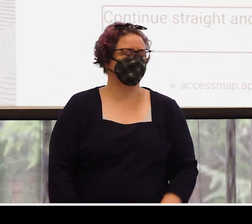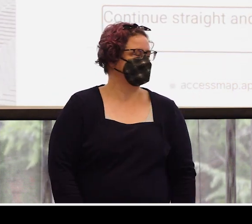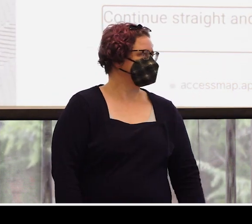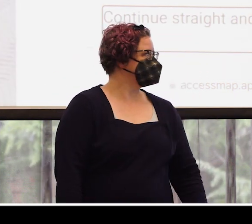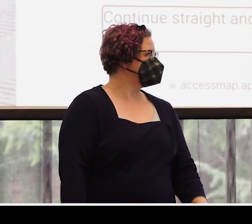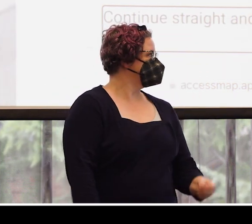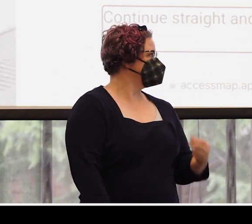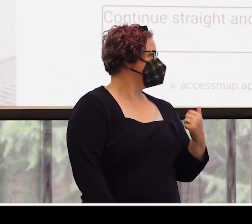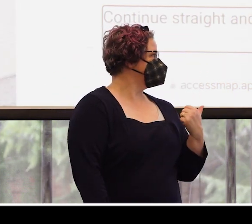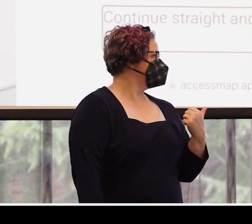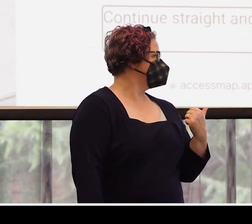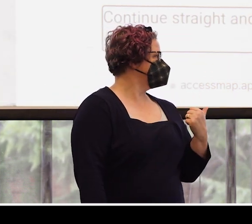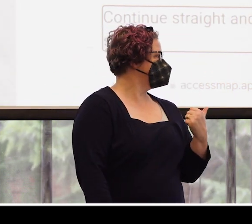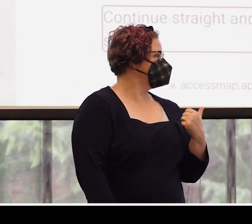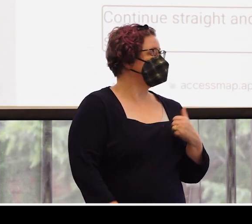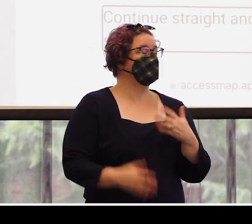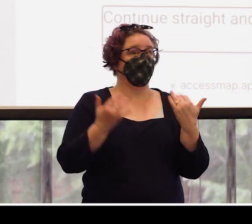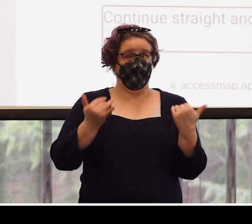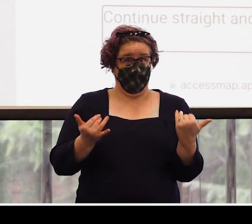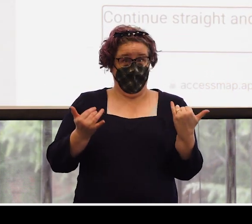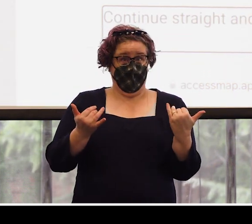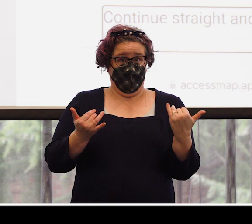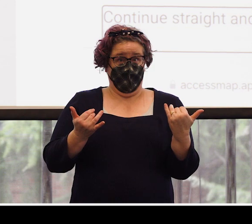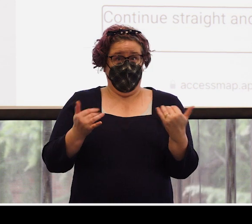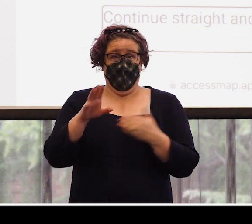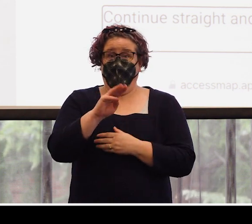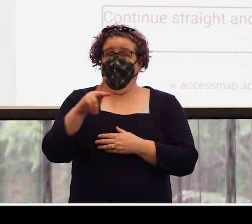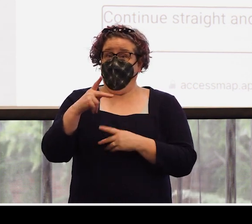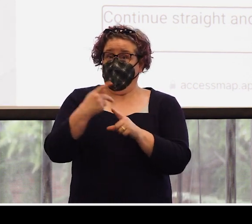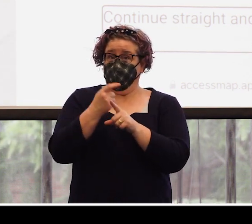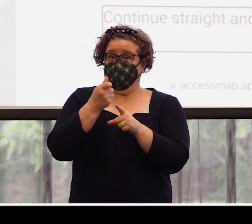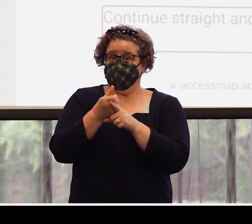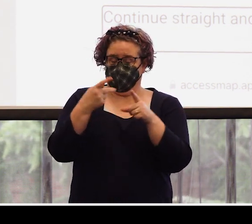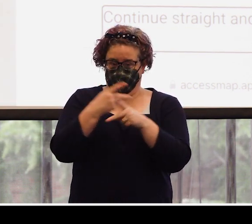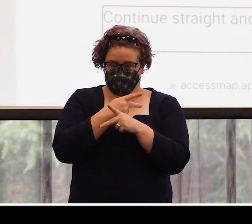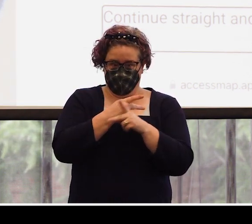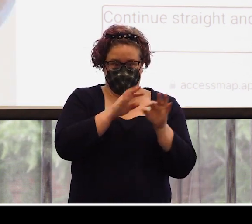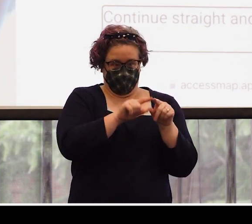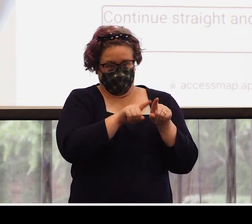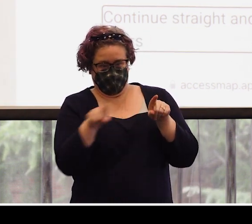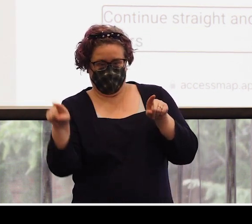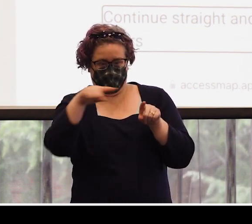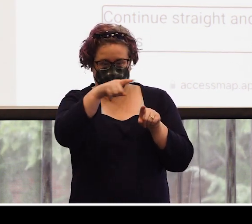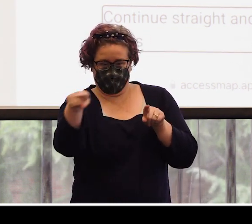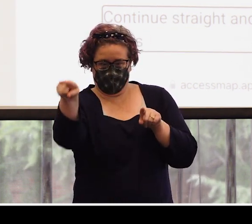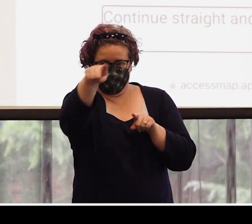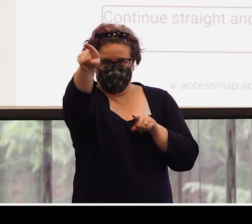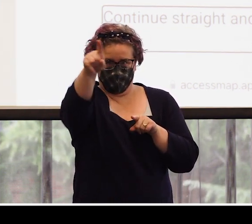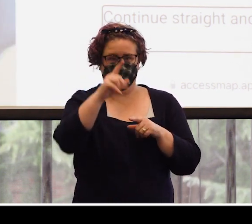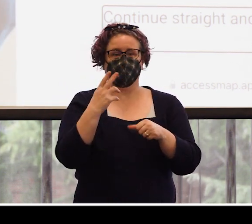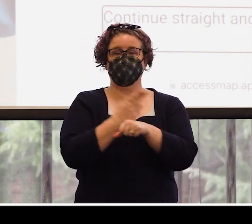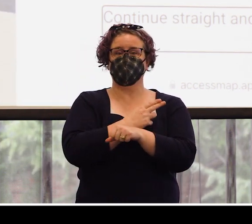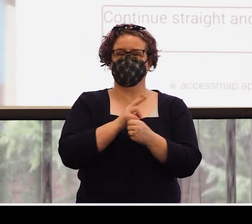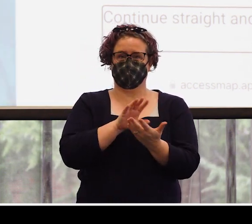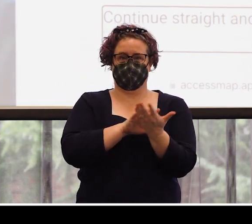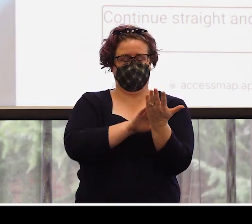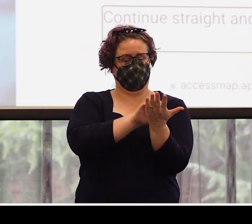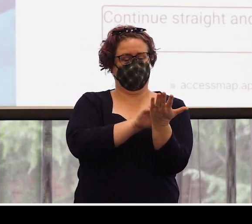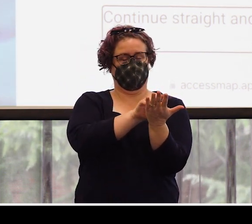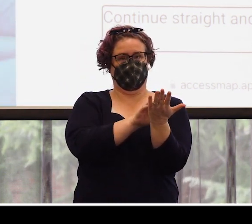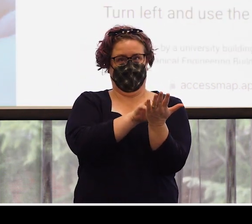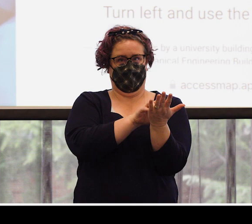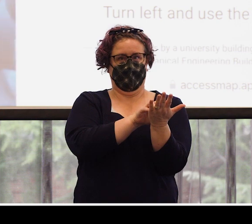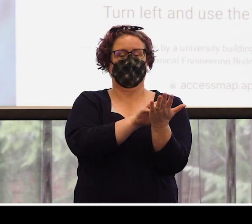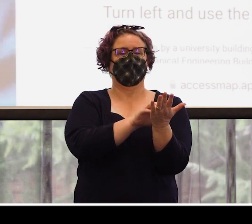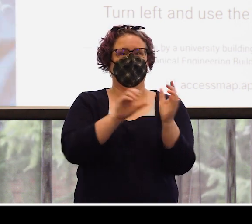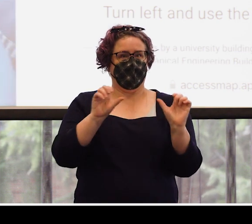and so now after routing, using the on-screen keyboard, he's able to